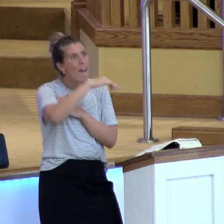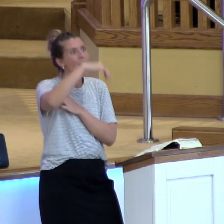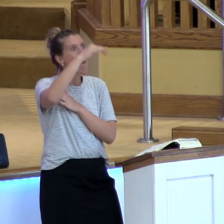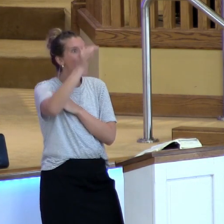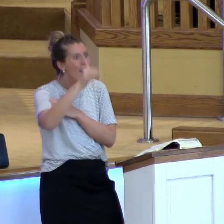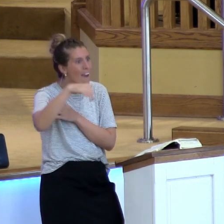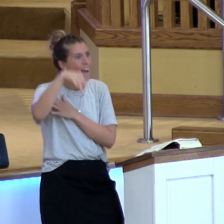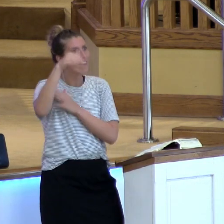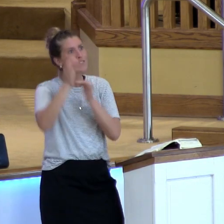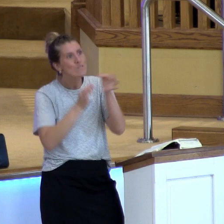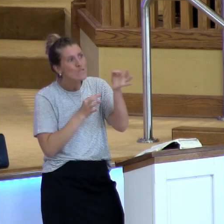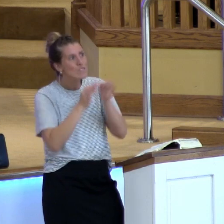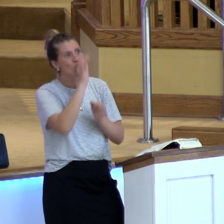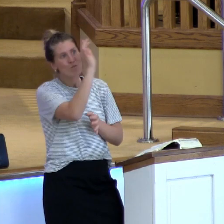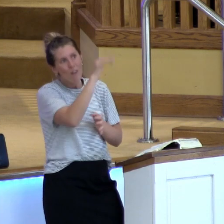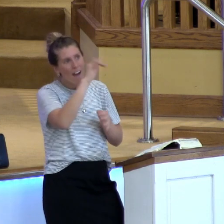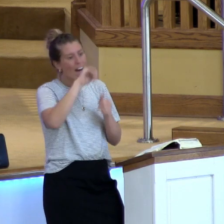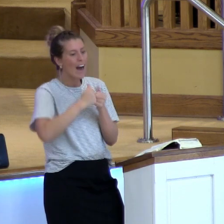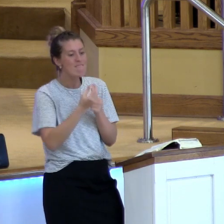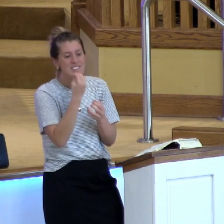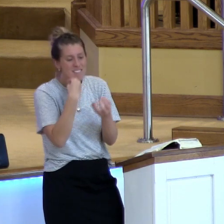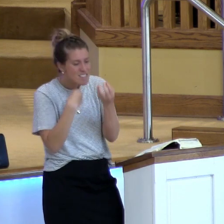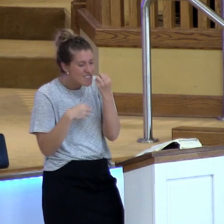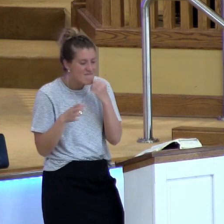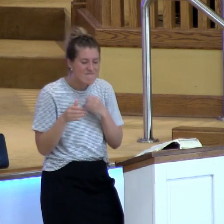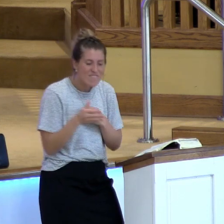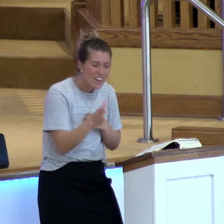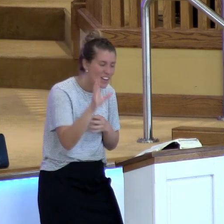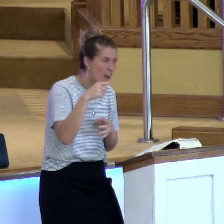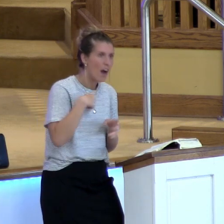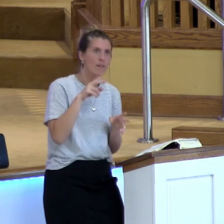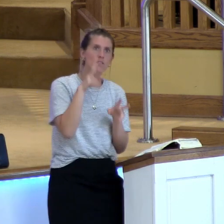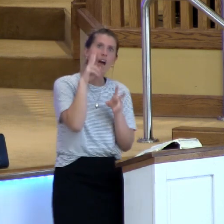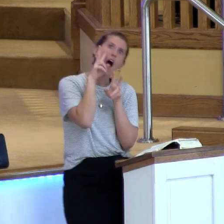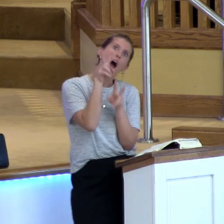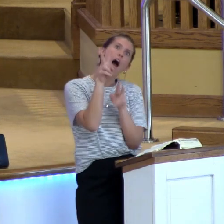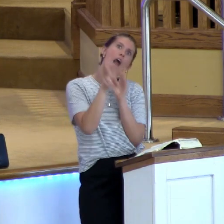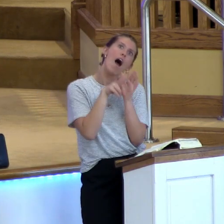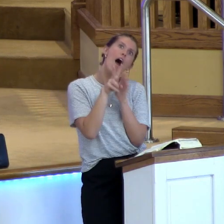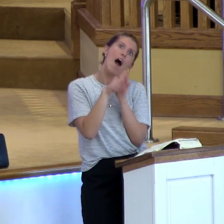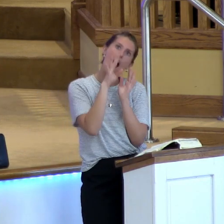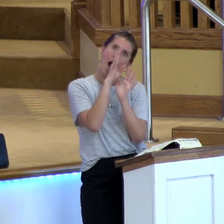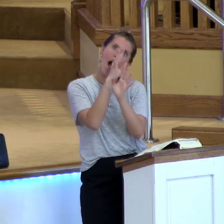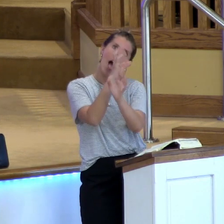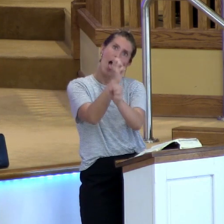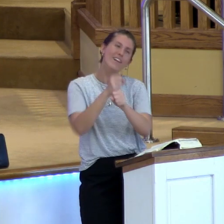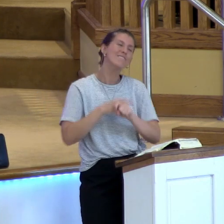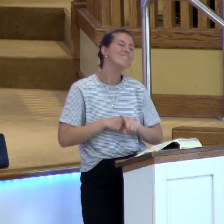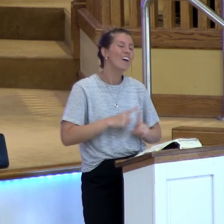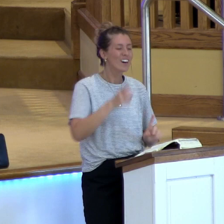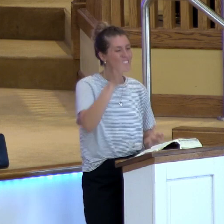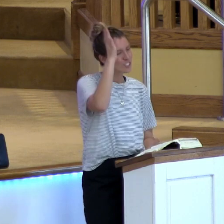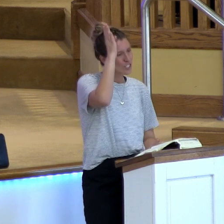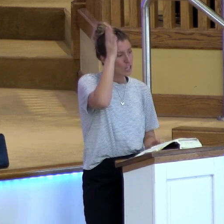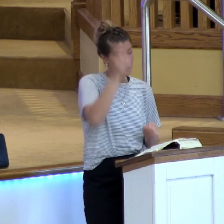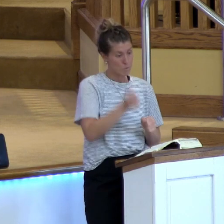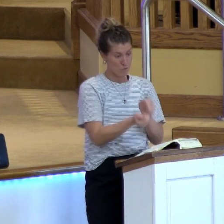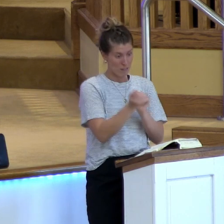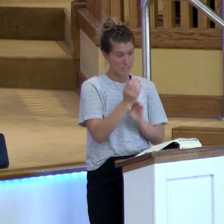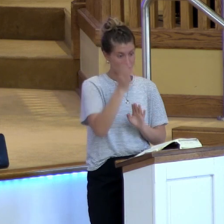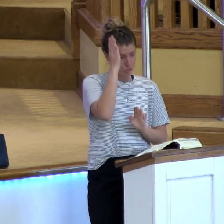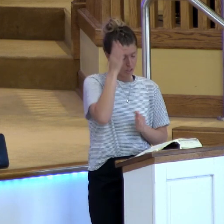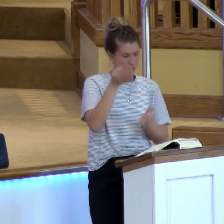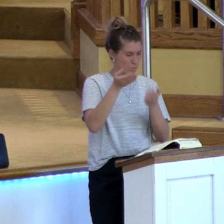accent explaining the whales and how they eat the krill and the fish. And I'm just mesmerized by it. But sharks always, the presence of sharks always